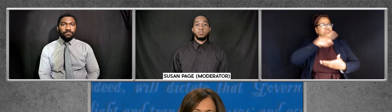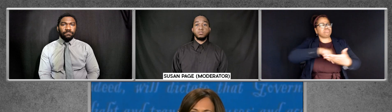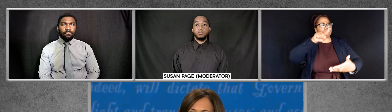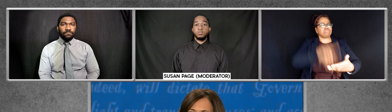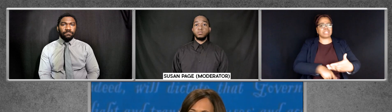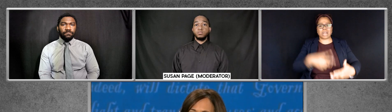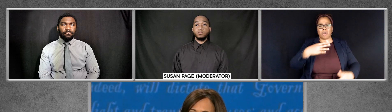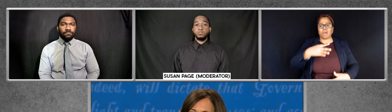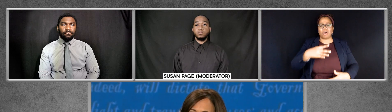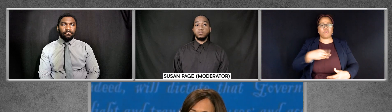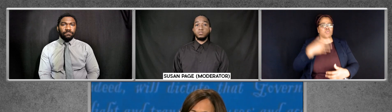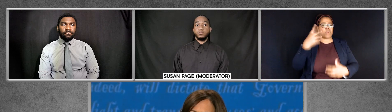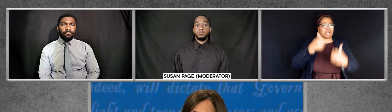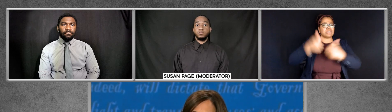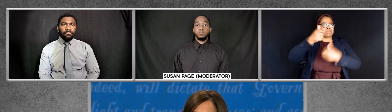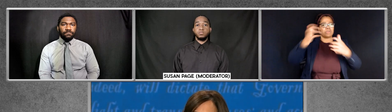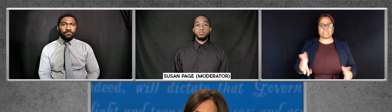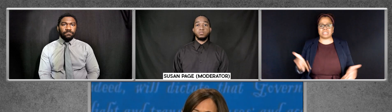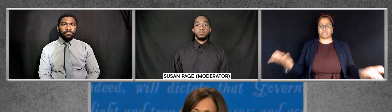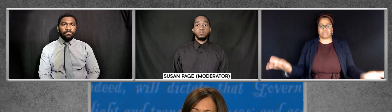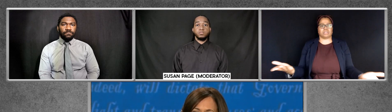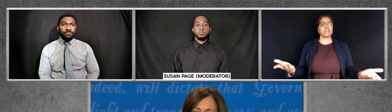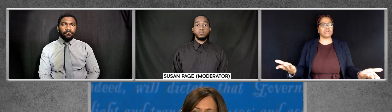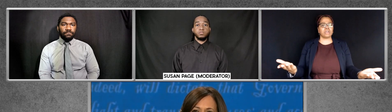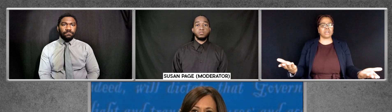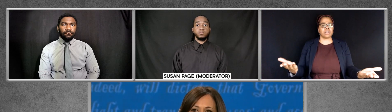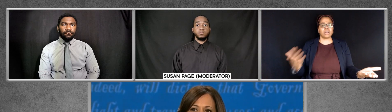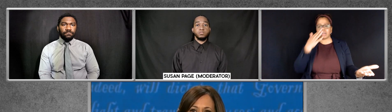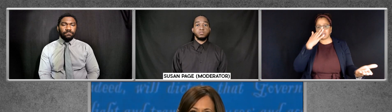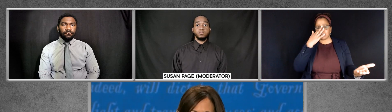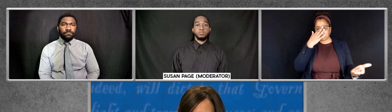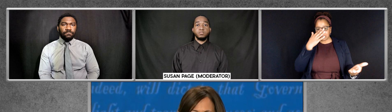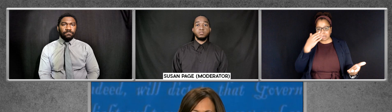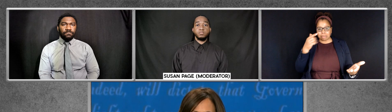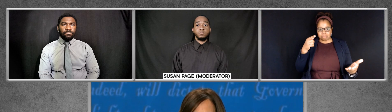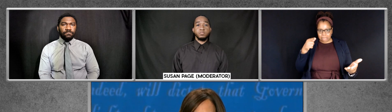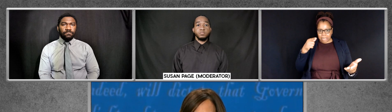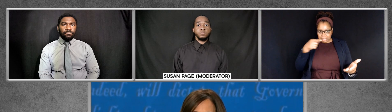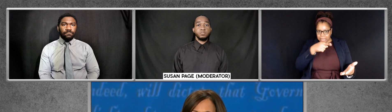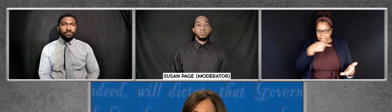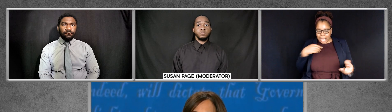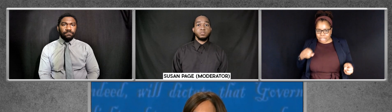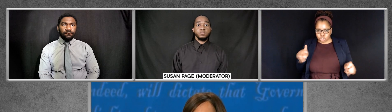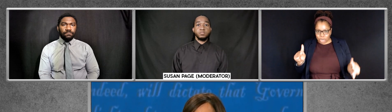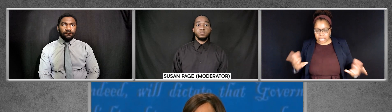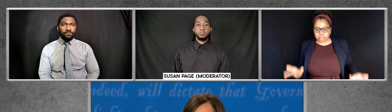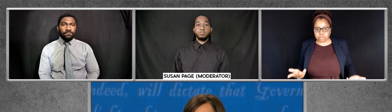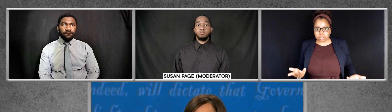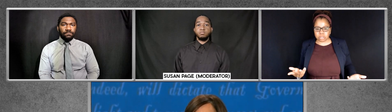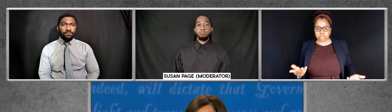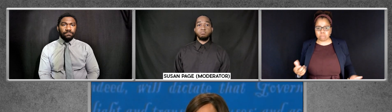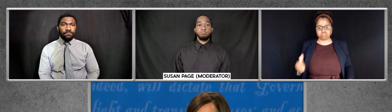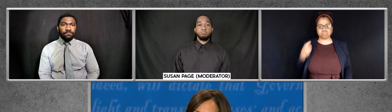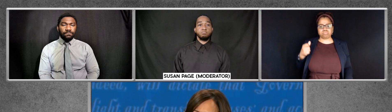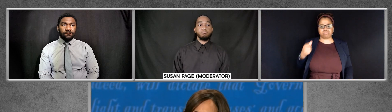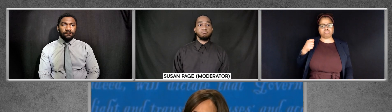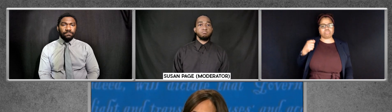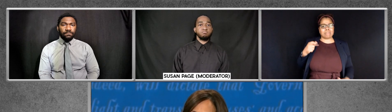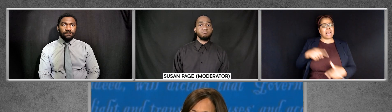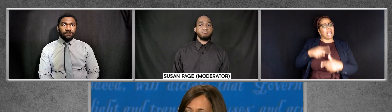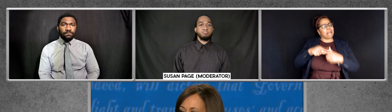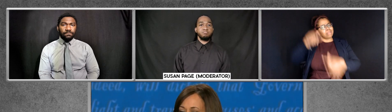true. And not true. It wasn't like he didn't have a chance. He didn't do it, and then he doubled